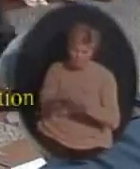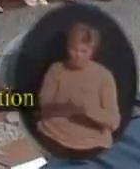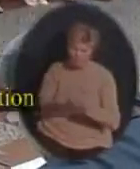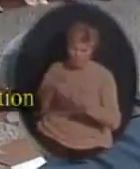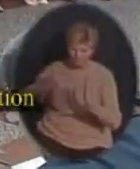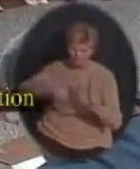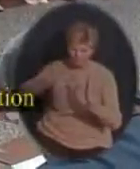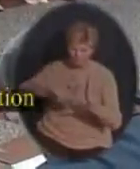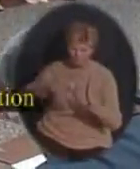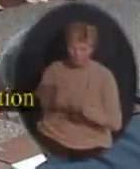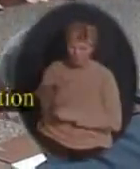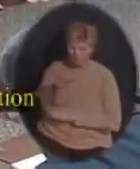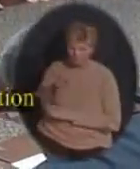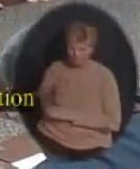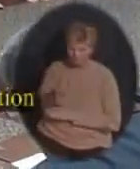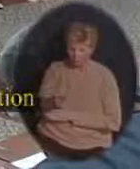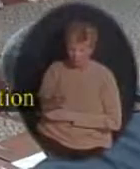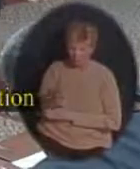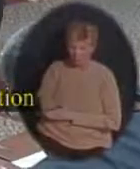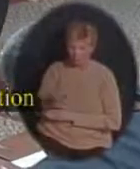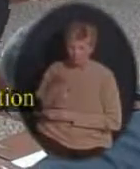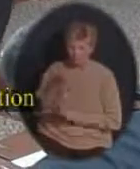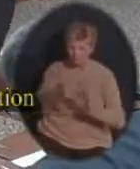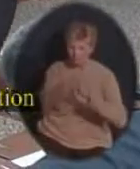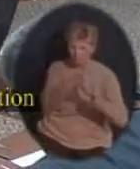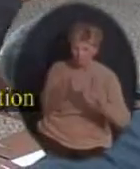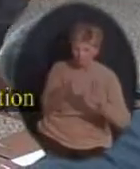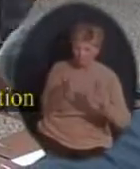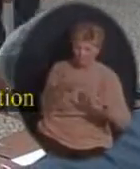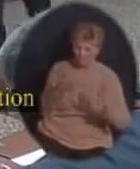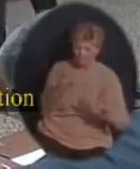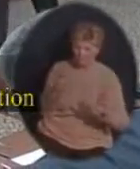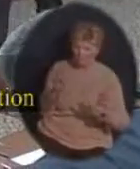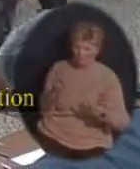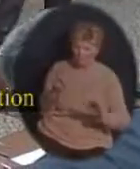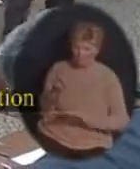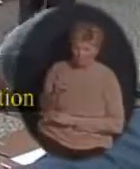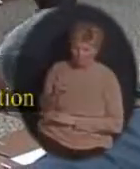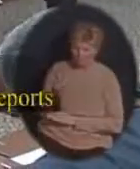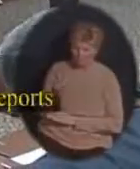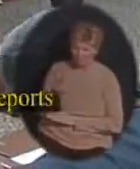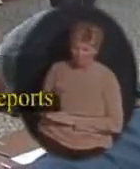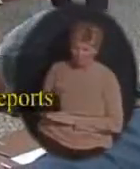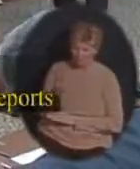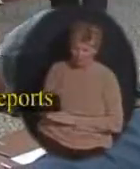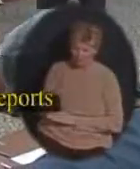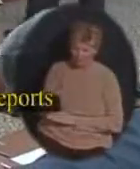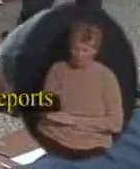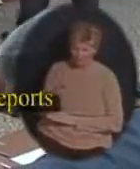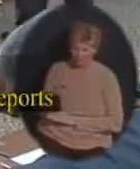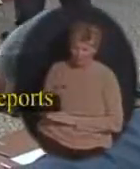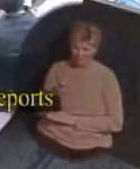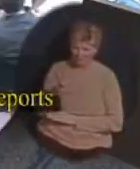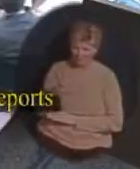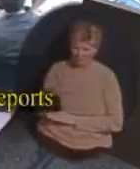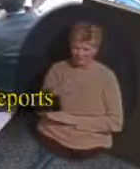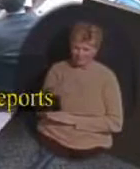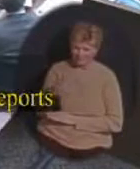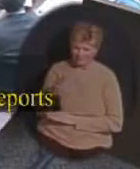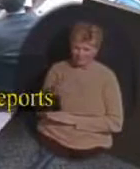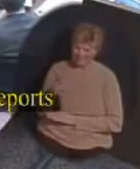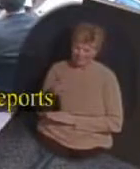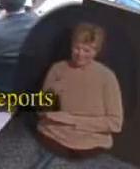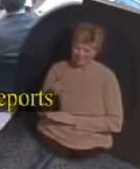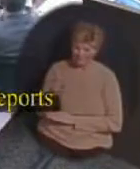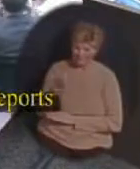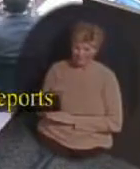named commended scholars. Ladies and gentlemen, we are very pleased to present the National Merit Commended Scholars this year.